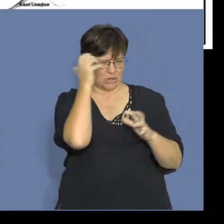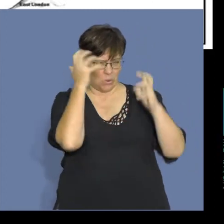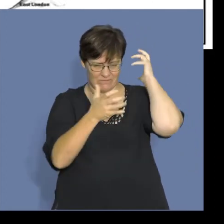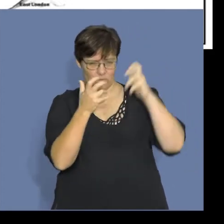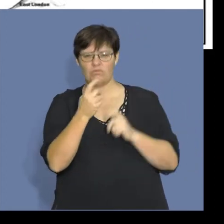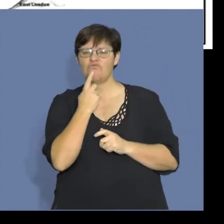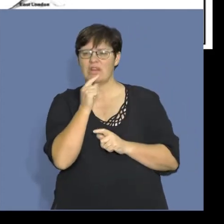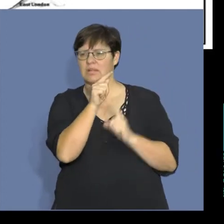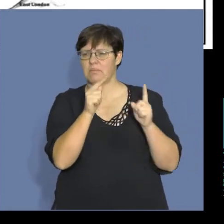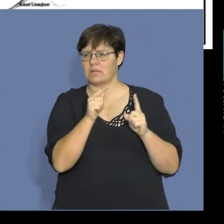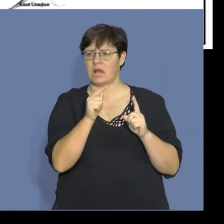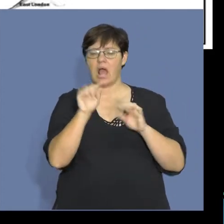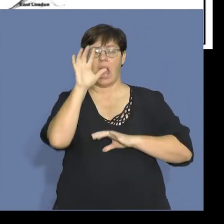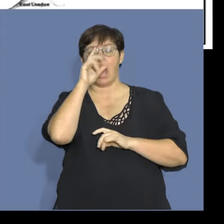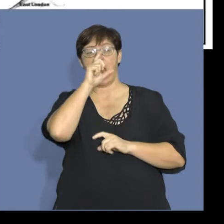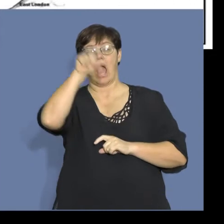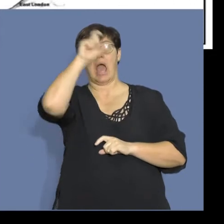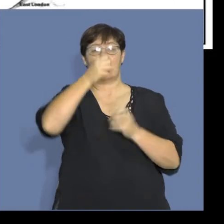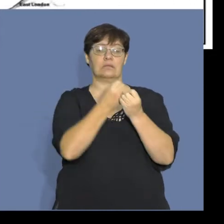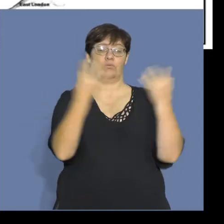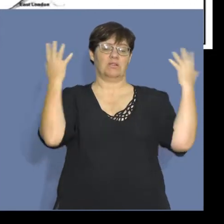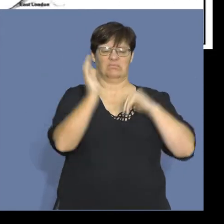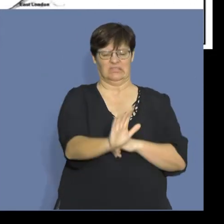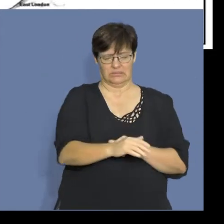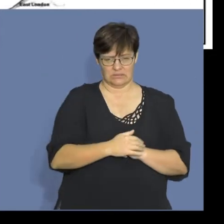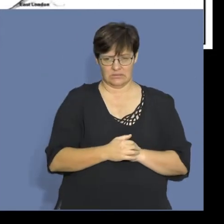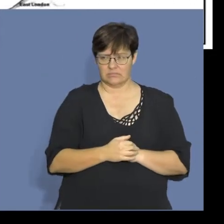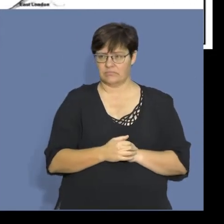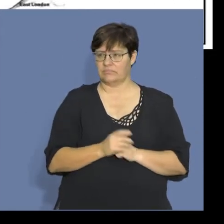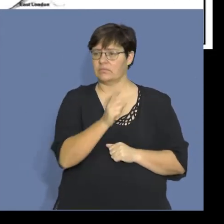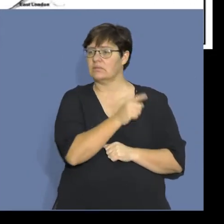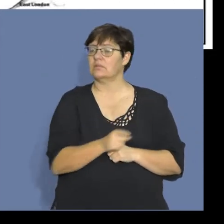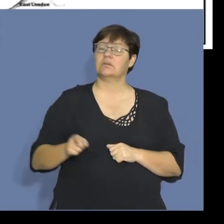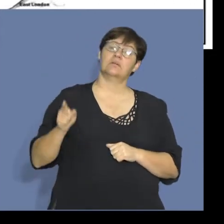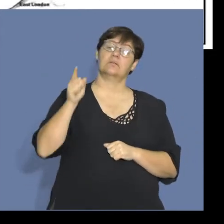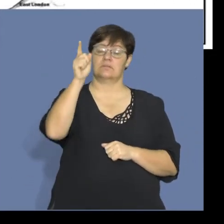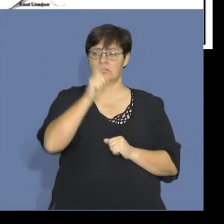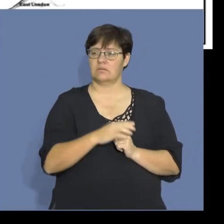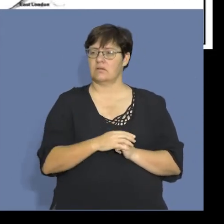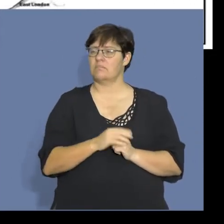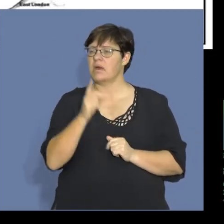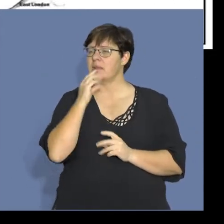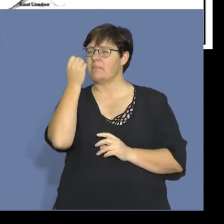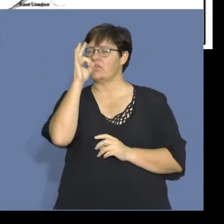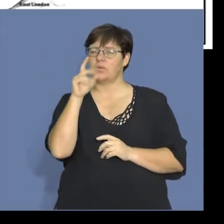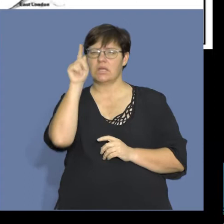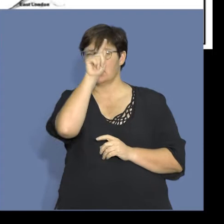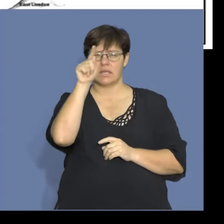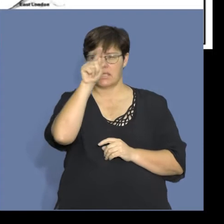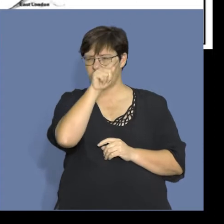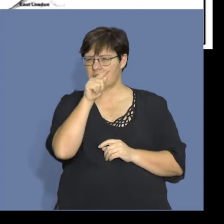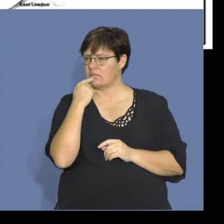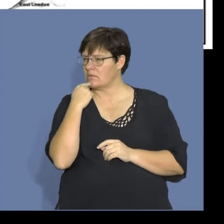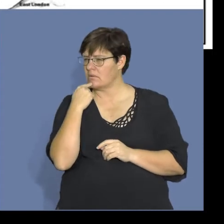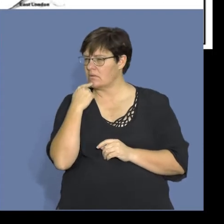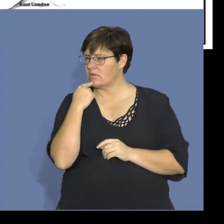confusing with the red pen, but I'm not going to highlight too much of that. As we move up, it's important that we find area number 3 and